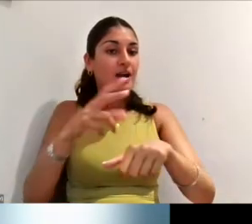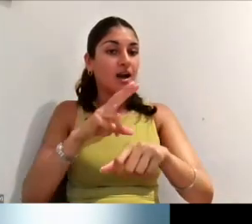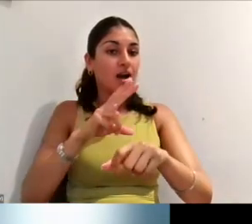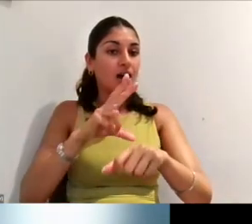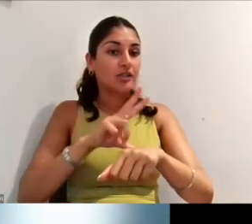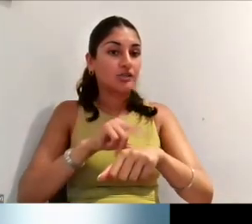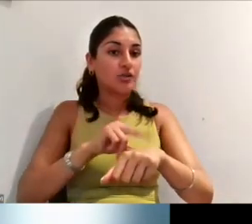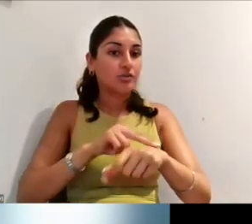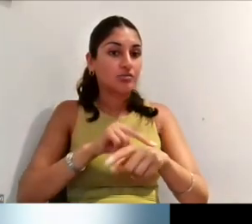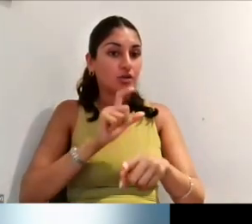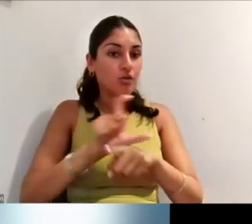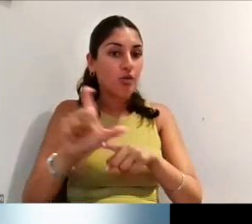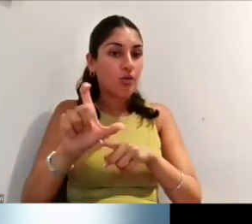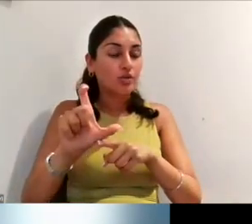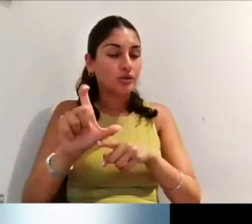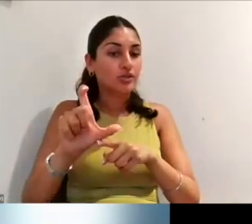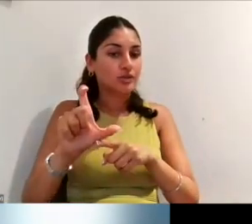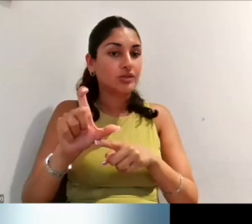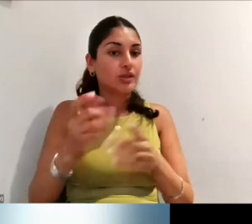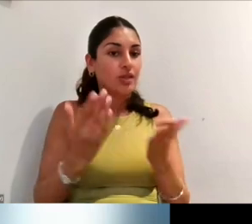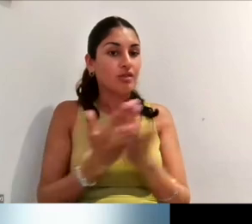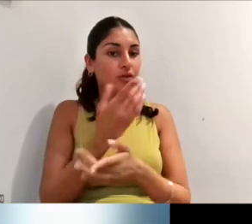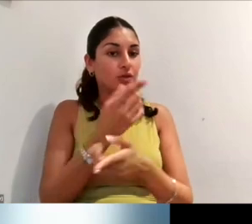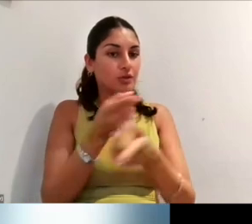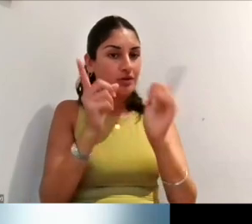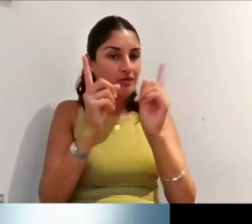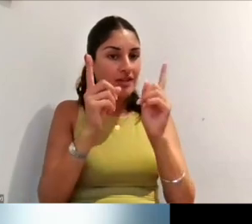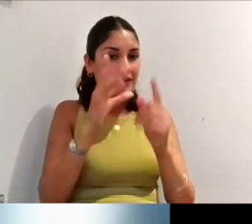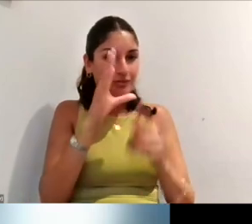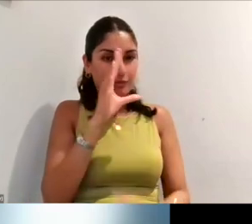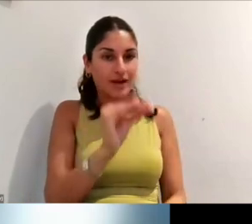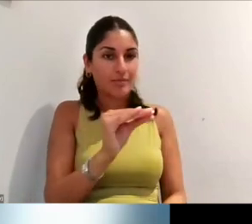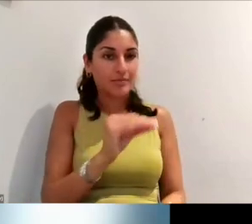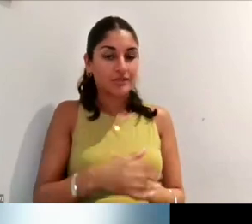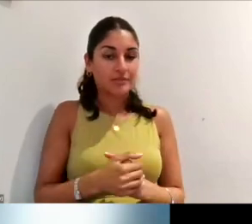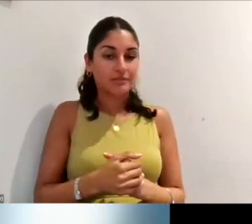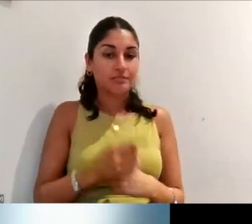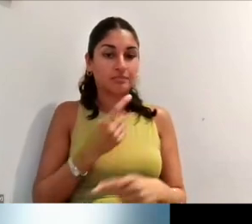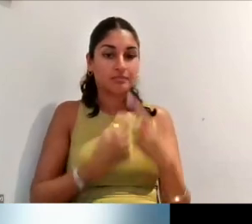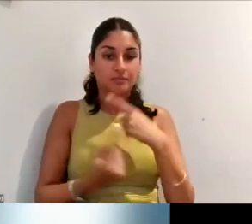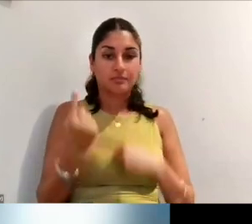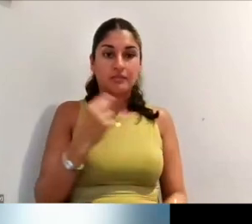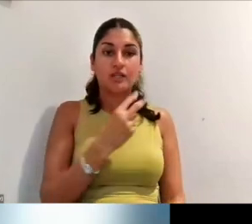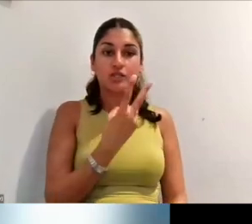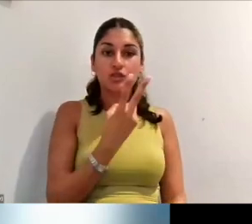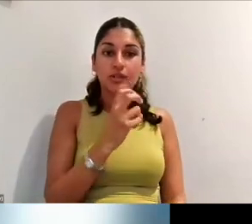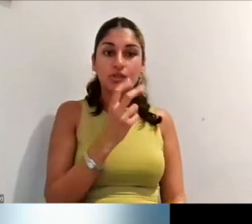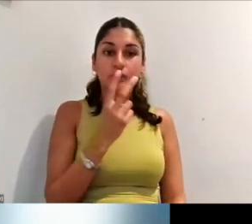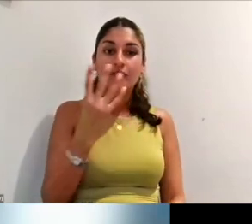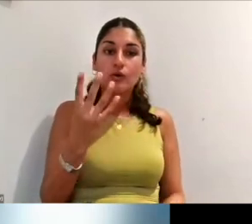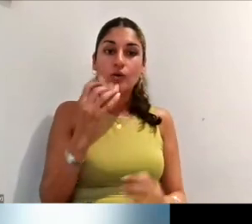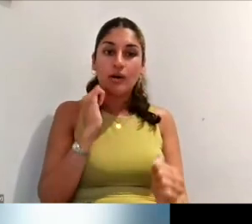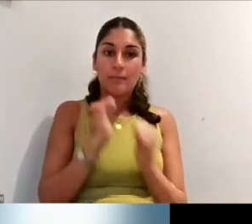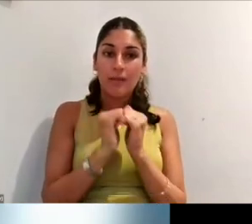March 2024, the National Portrait Gallery actually acquired a photograph of